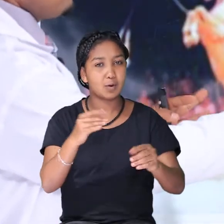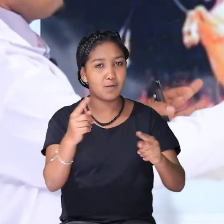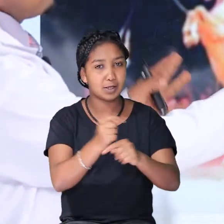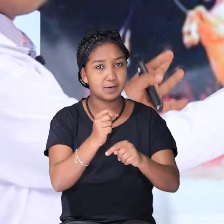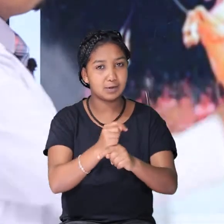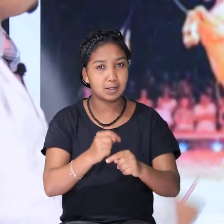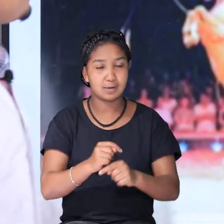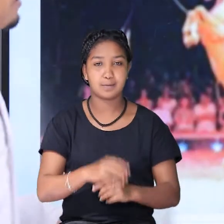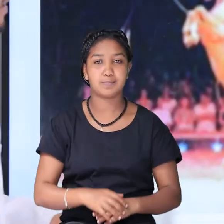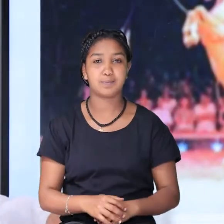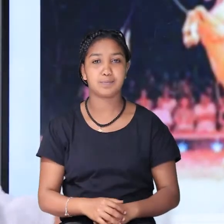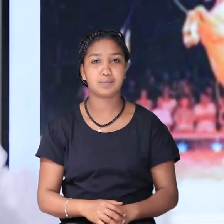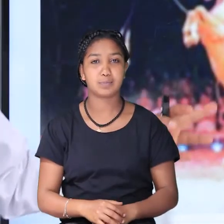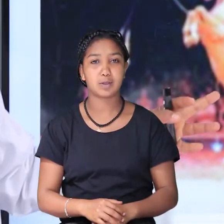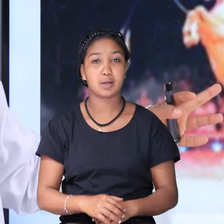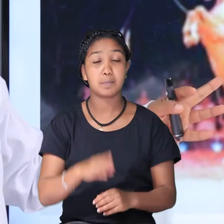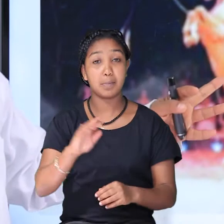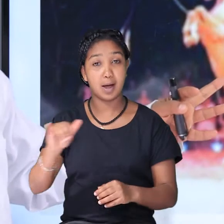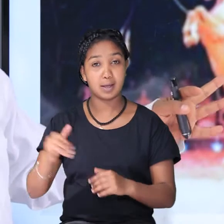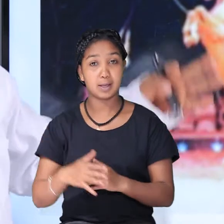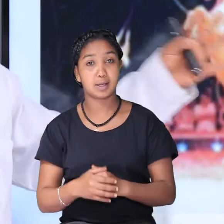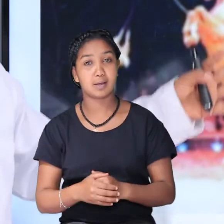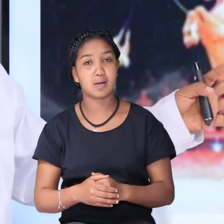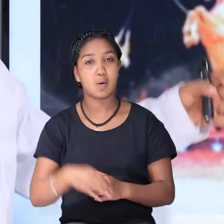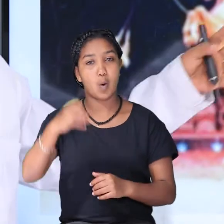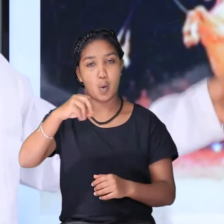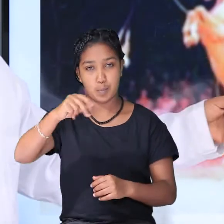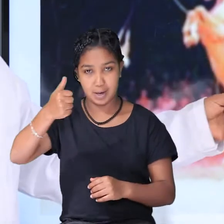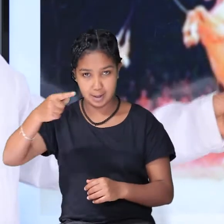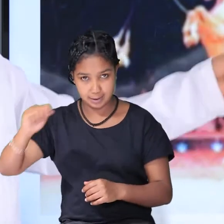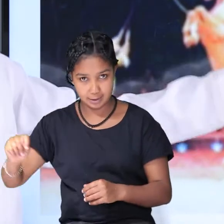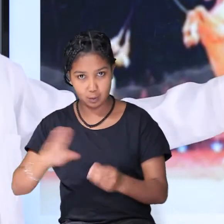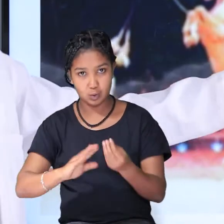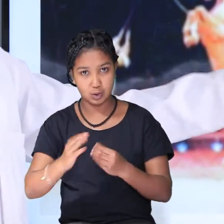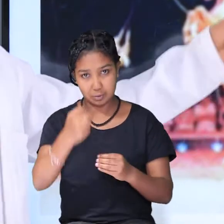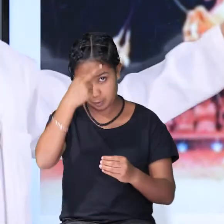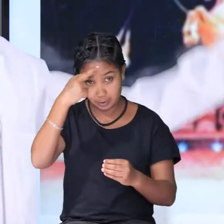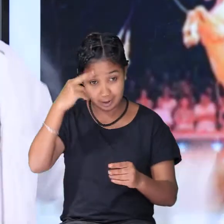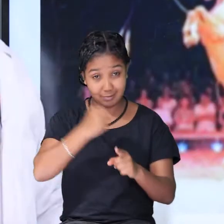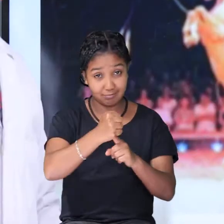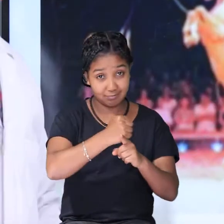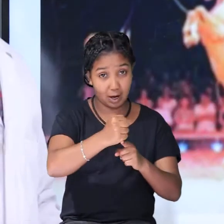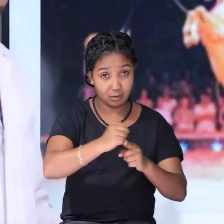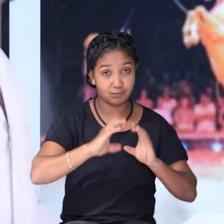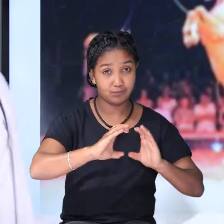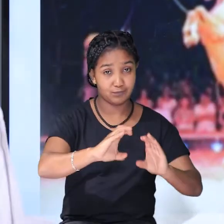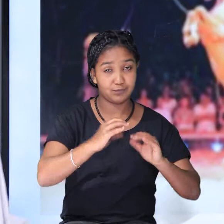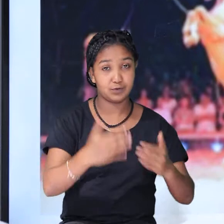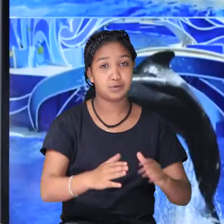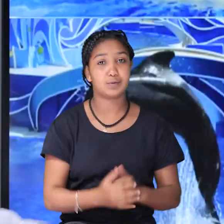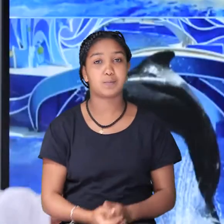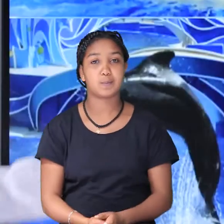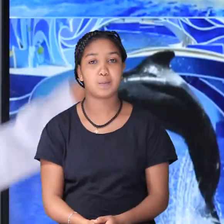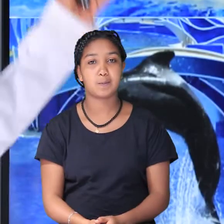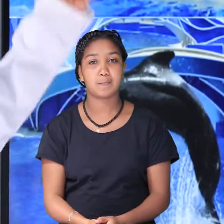activities in the circus by operant conditioning. They are trained by operant conditioning.